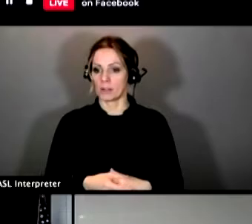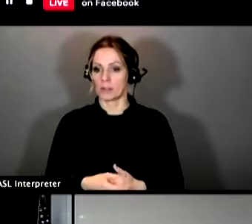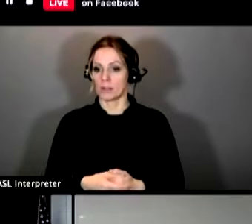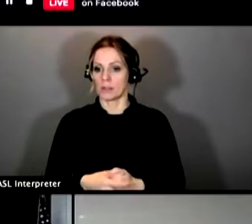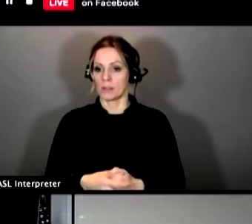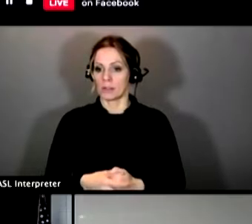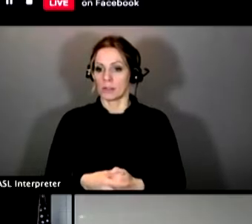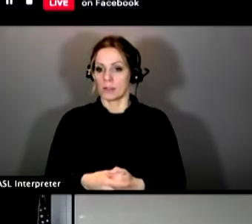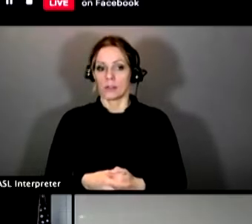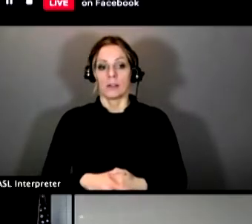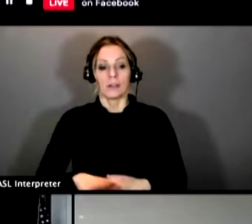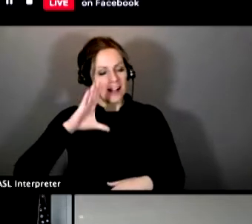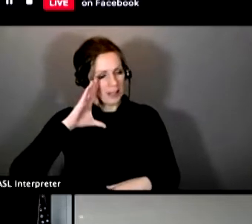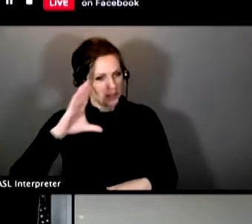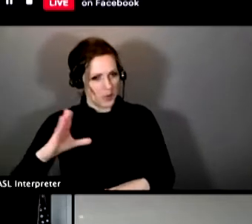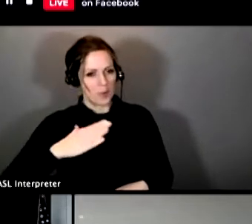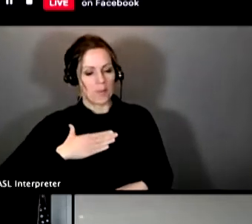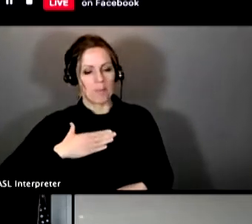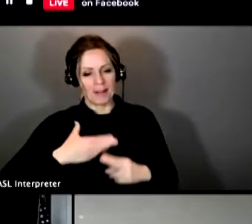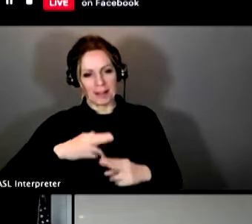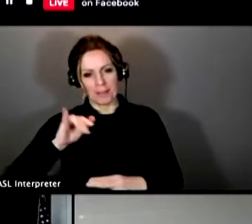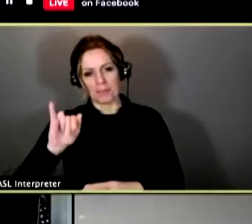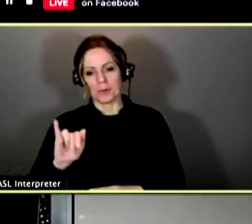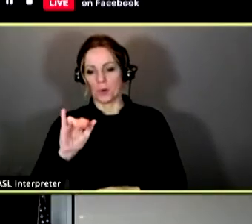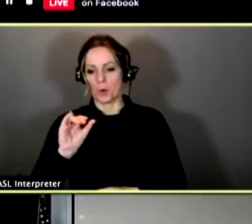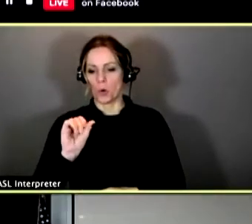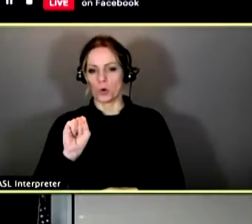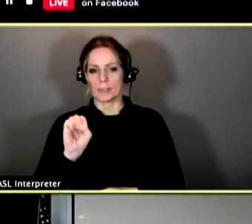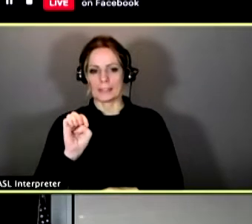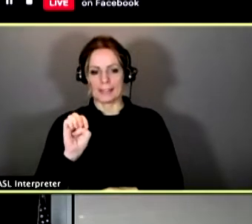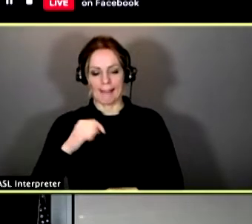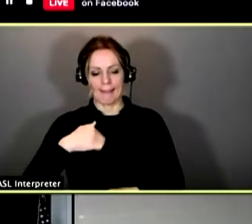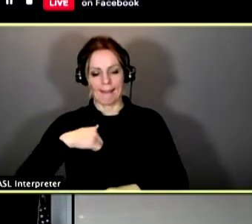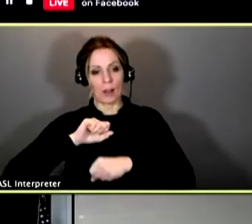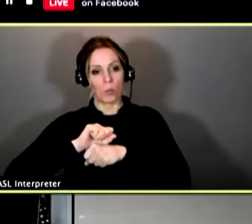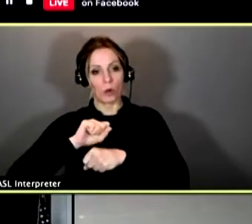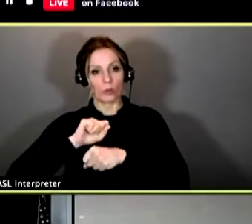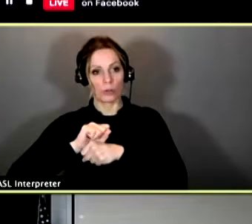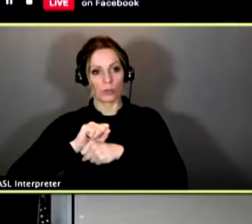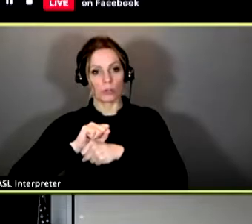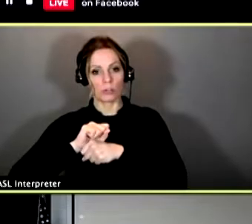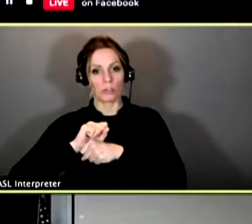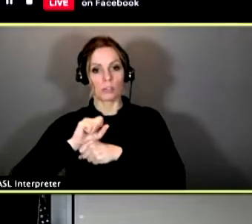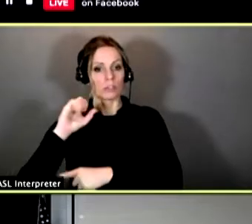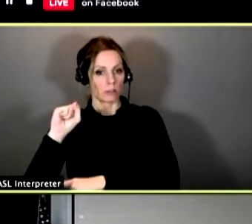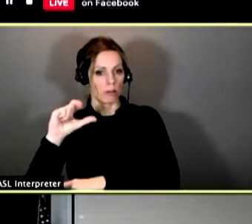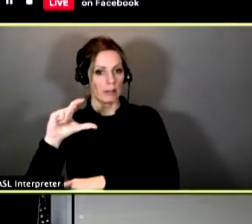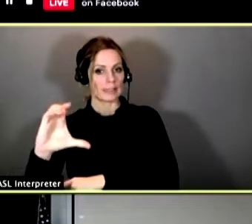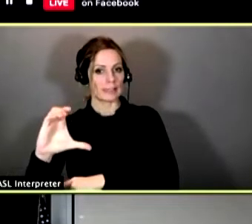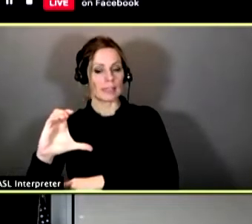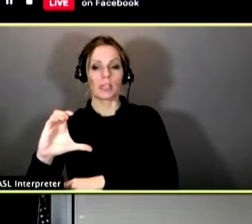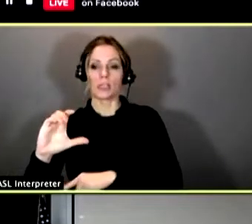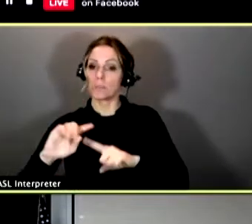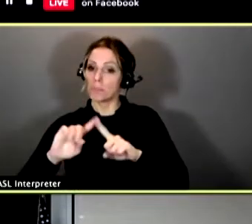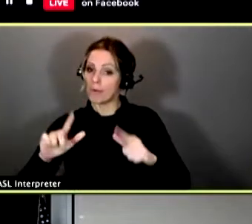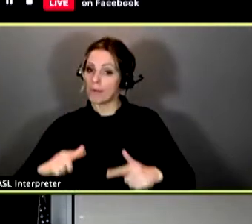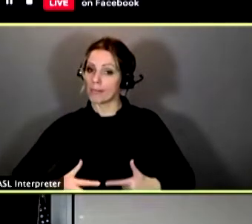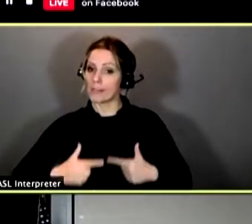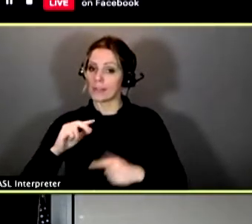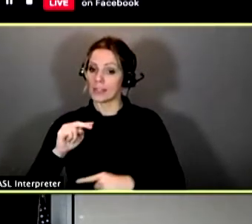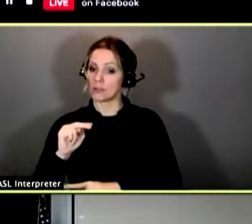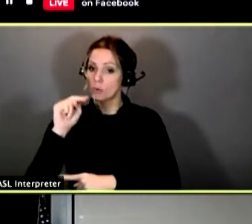Yes, hello. My name is Jose Borjon. I work in Salt Lake City, although I live in North Salt Lake.